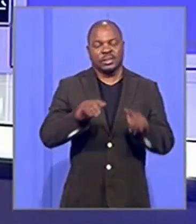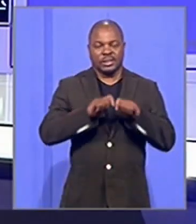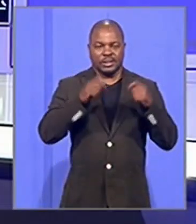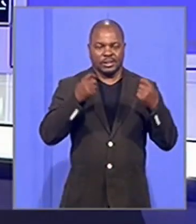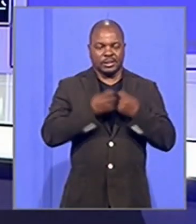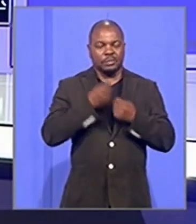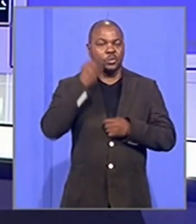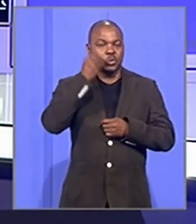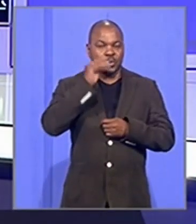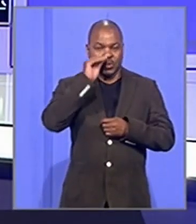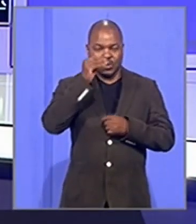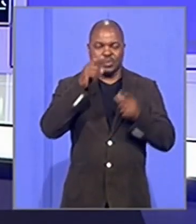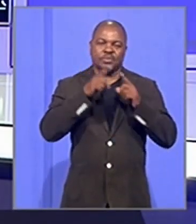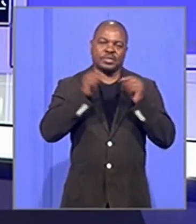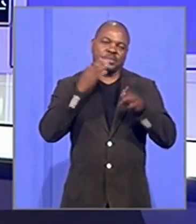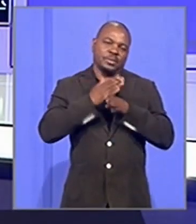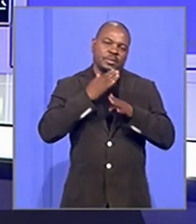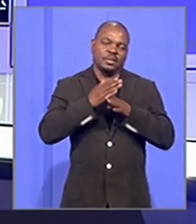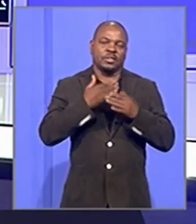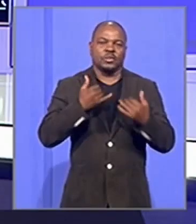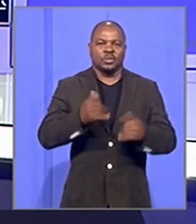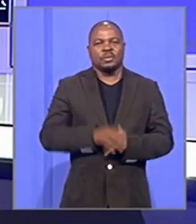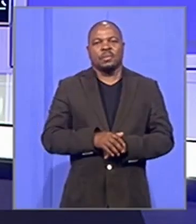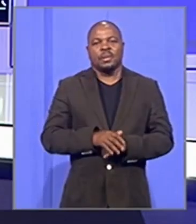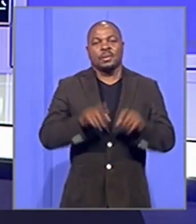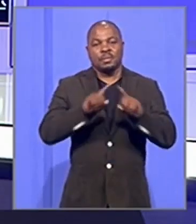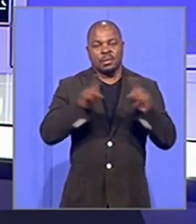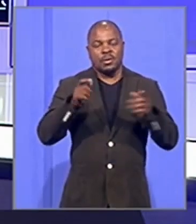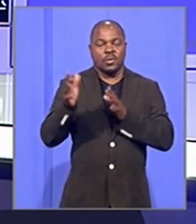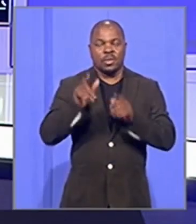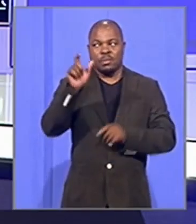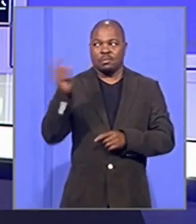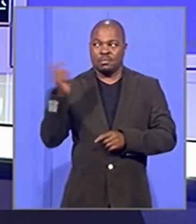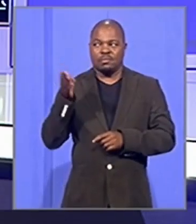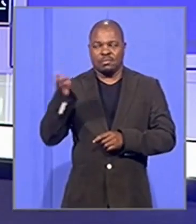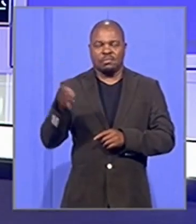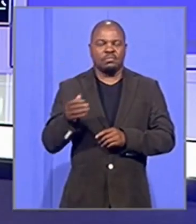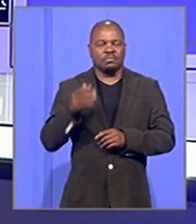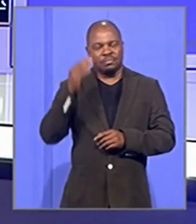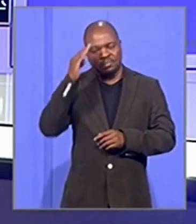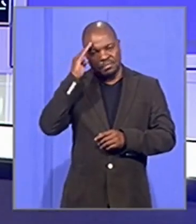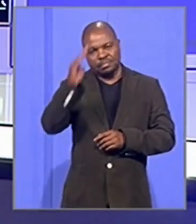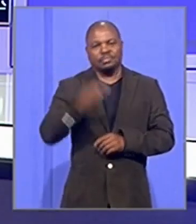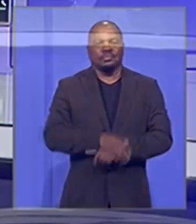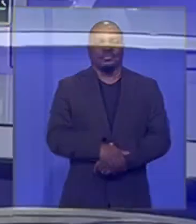ditaba tsa Sesotho o entse o lekane phirimaneng ena le ha o le jwalo bolepi bja latela salang hantle.